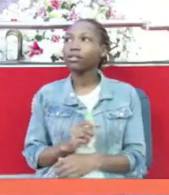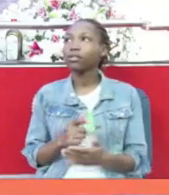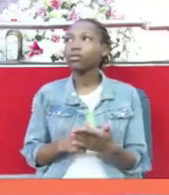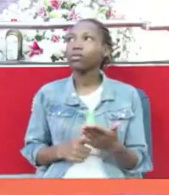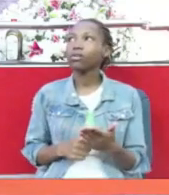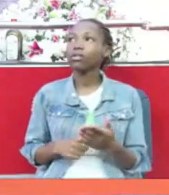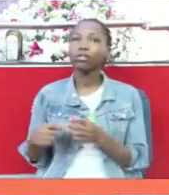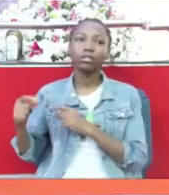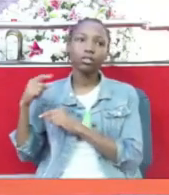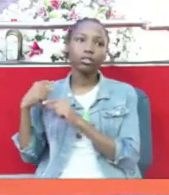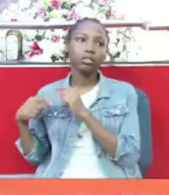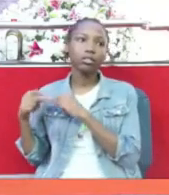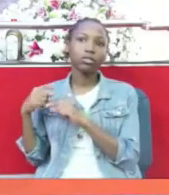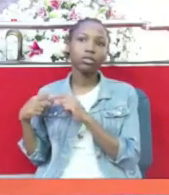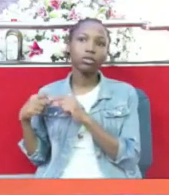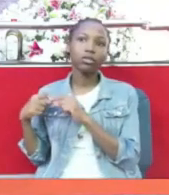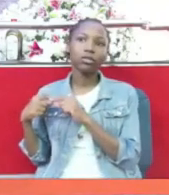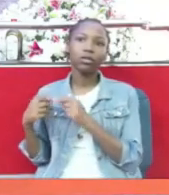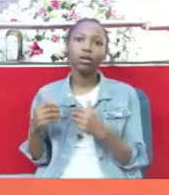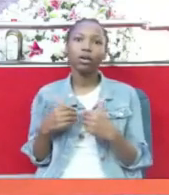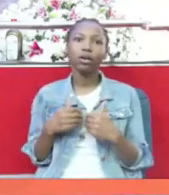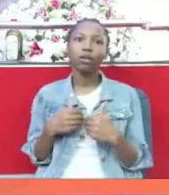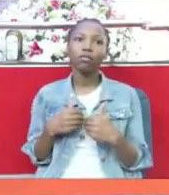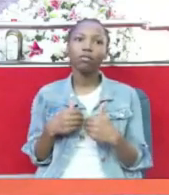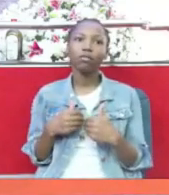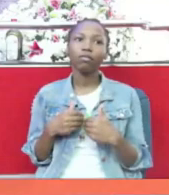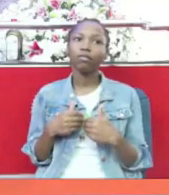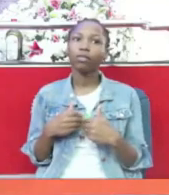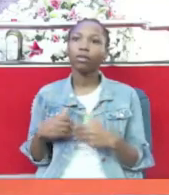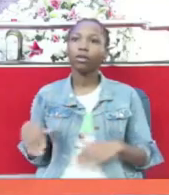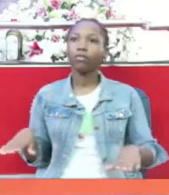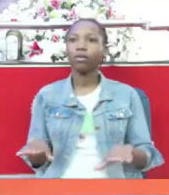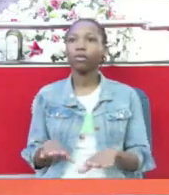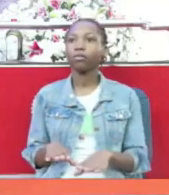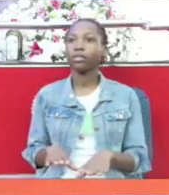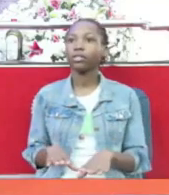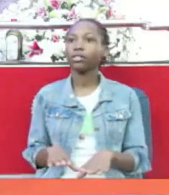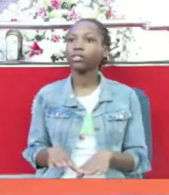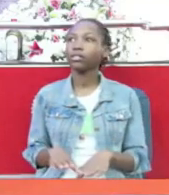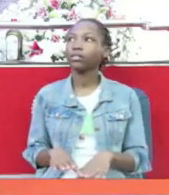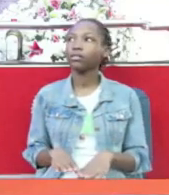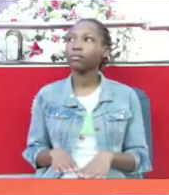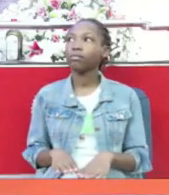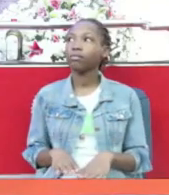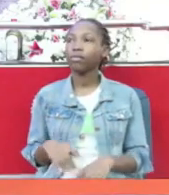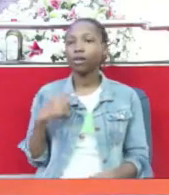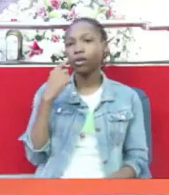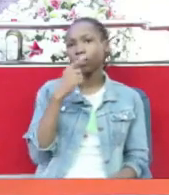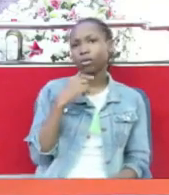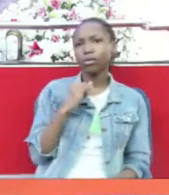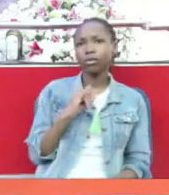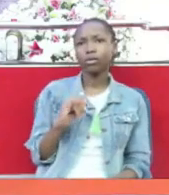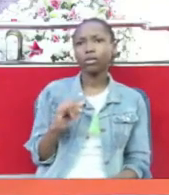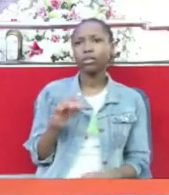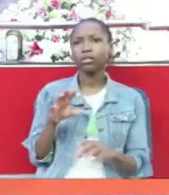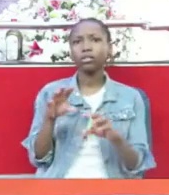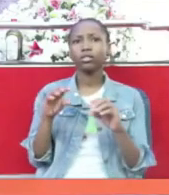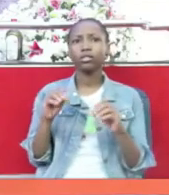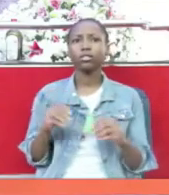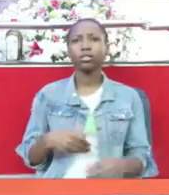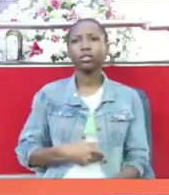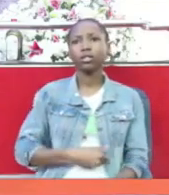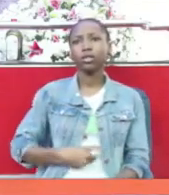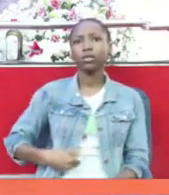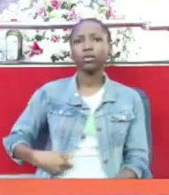are we raising in our communities? Na katika maisha yetu tunatoa vizazi kiasi gani? Who is teaching, training them in